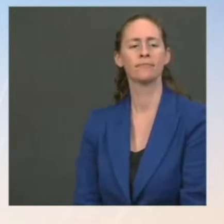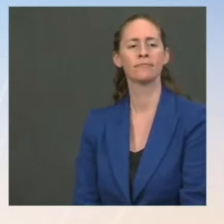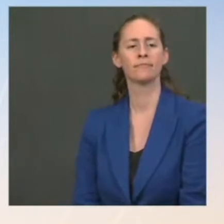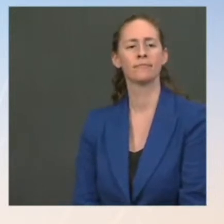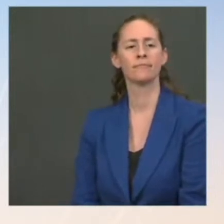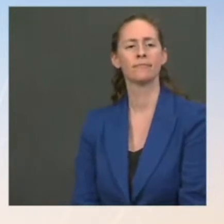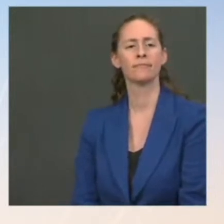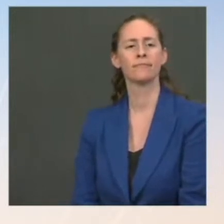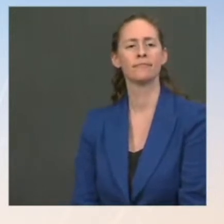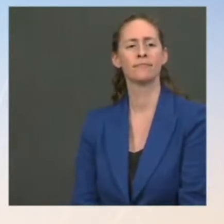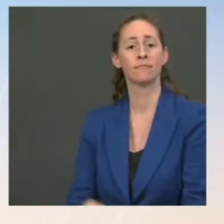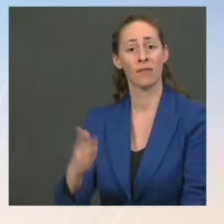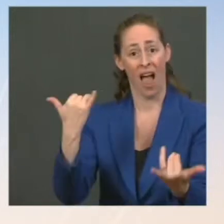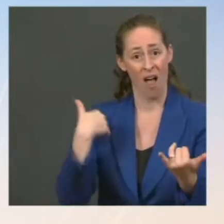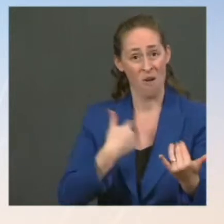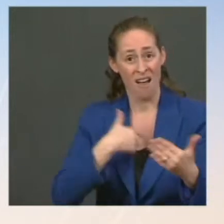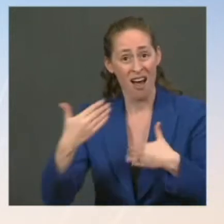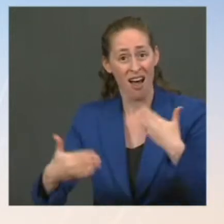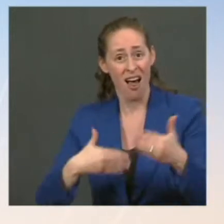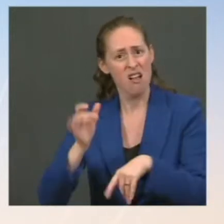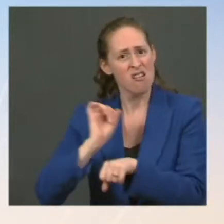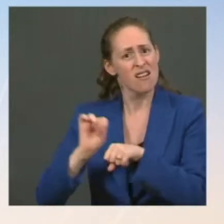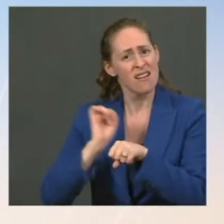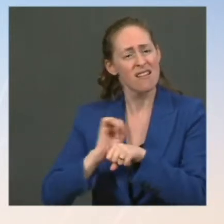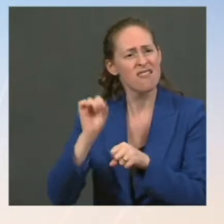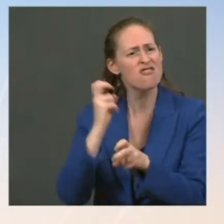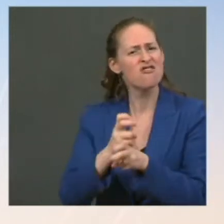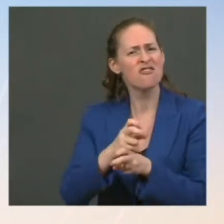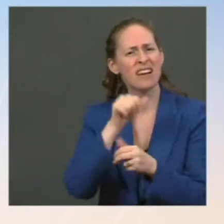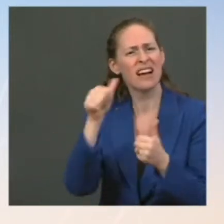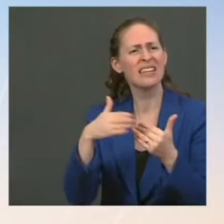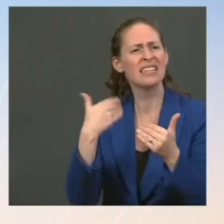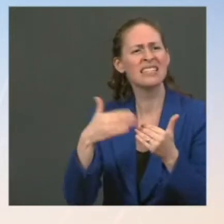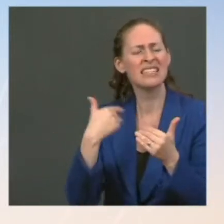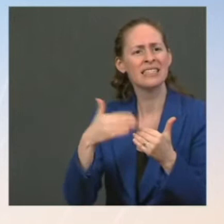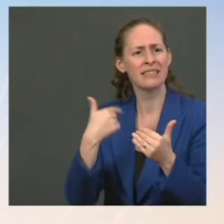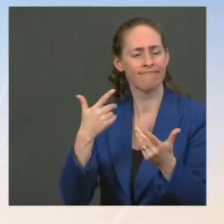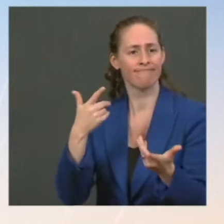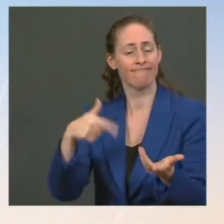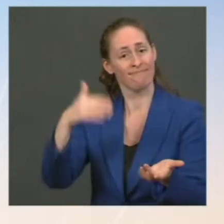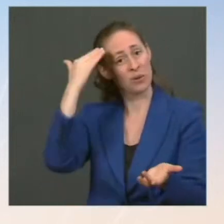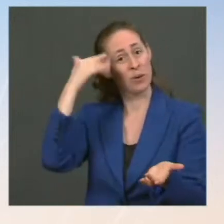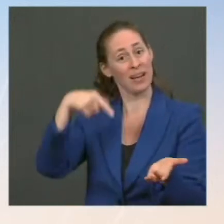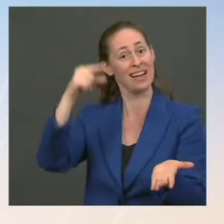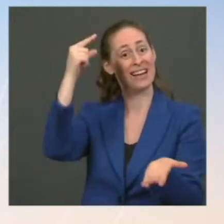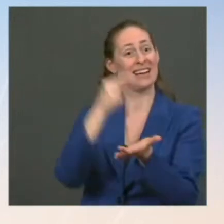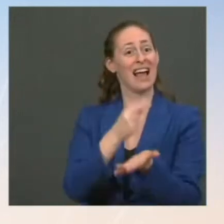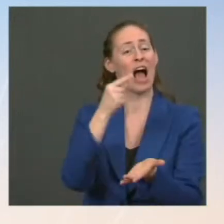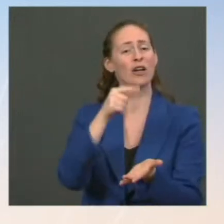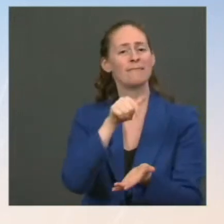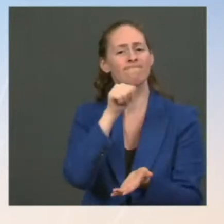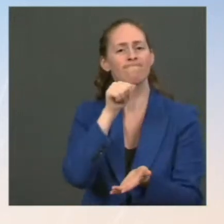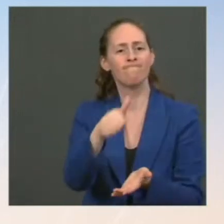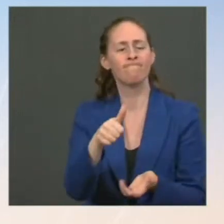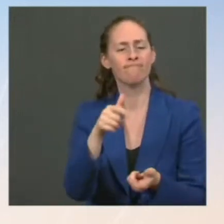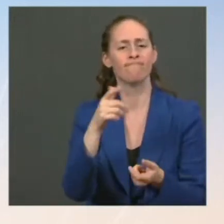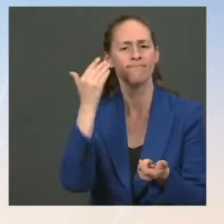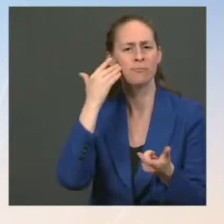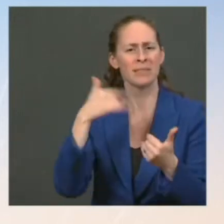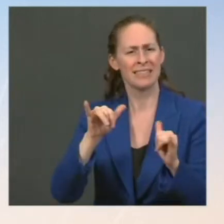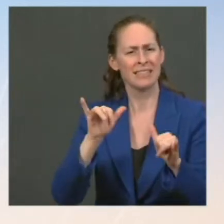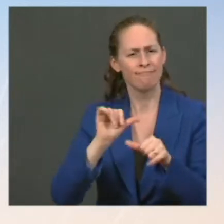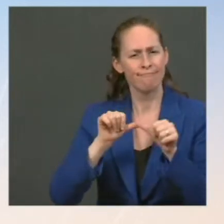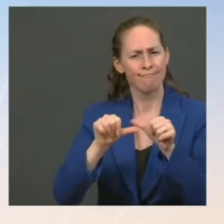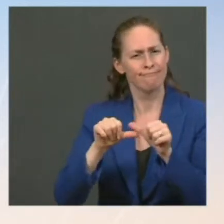The president knows that. Nothing is guaranteed. And we are working, as you just heard him say, he's an optimist